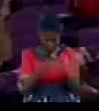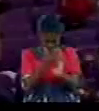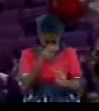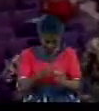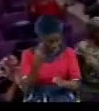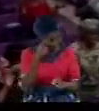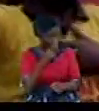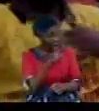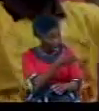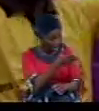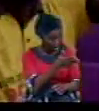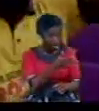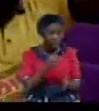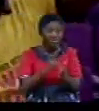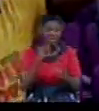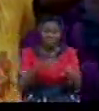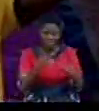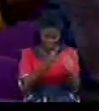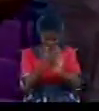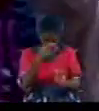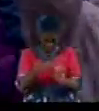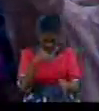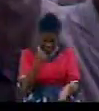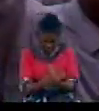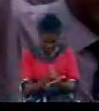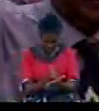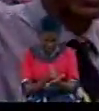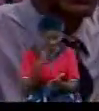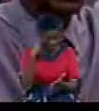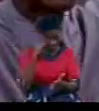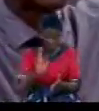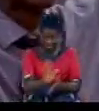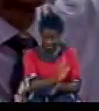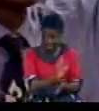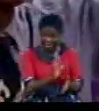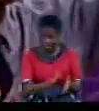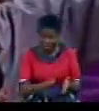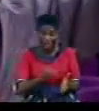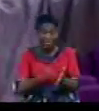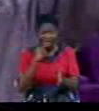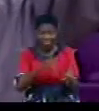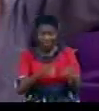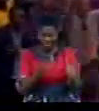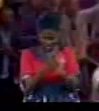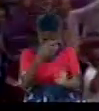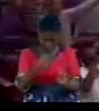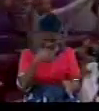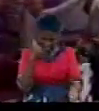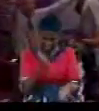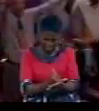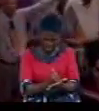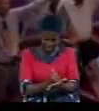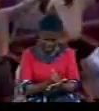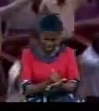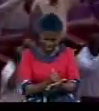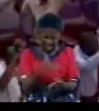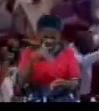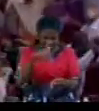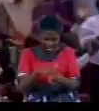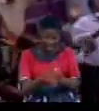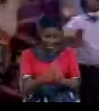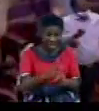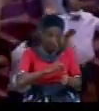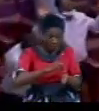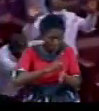for her it is done for their children it is done in their